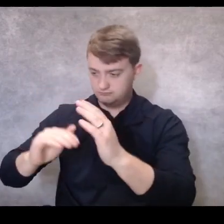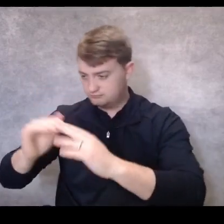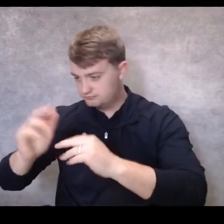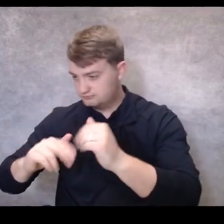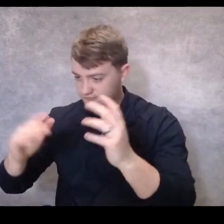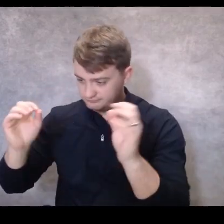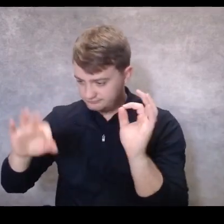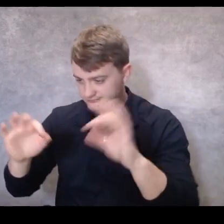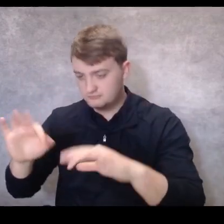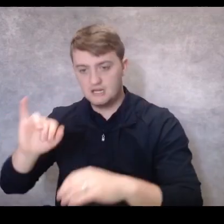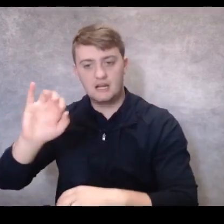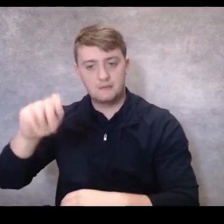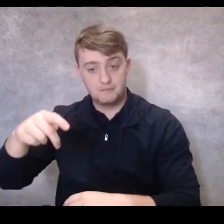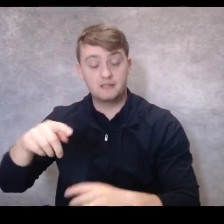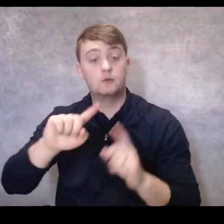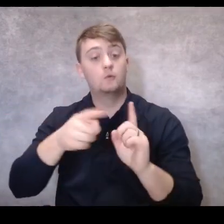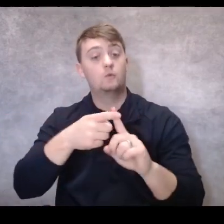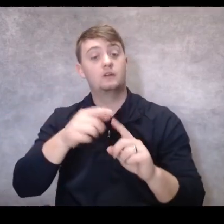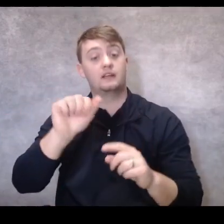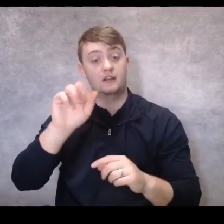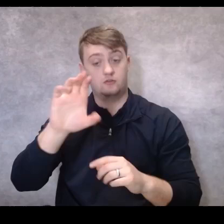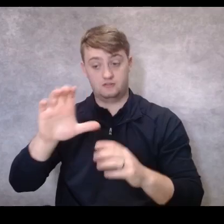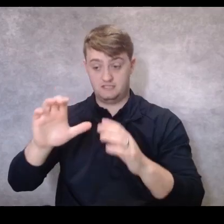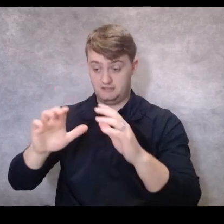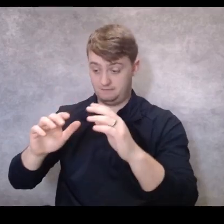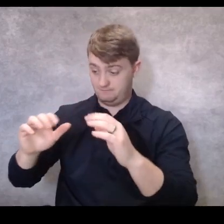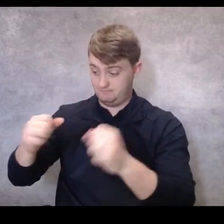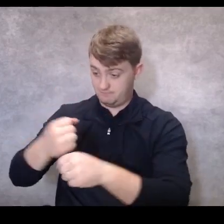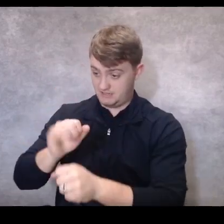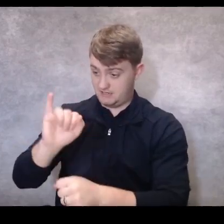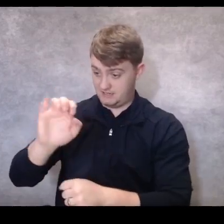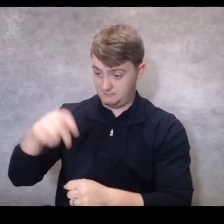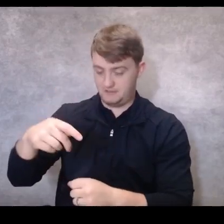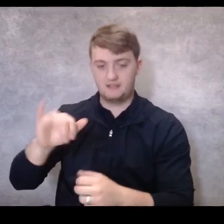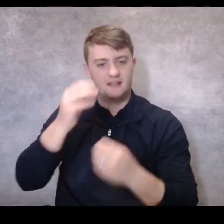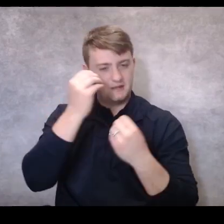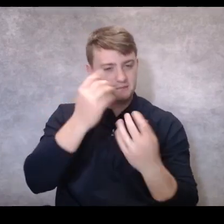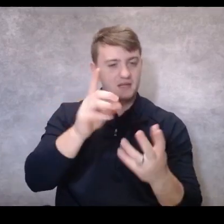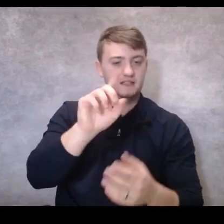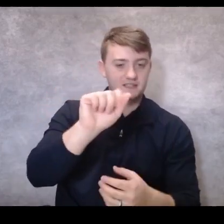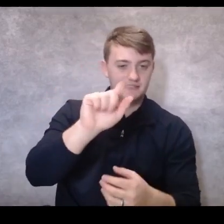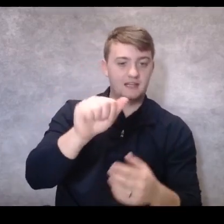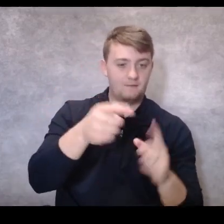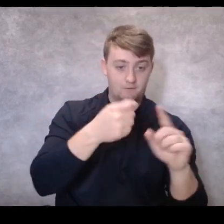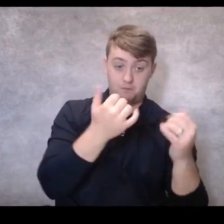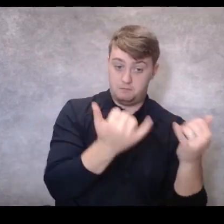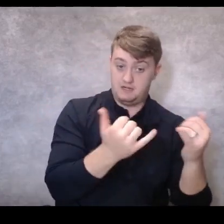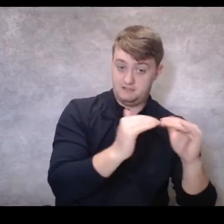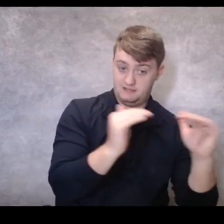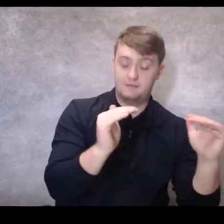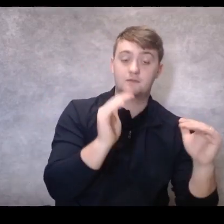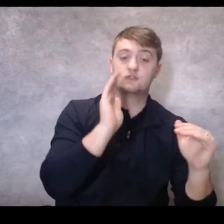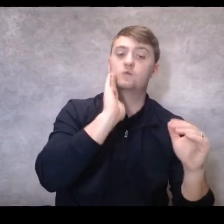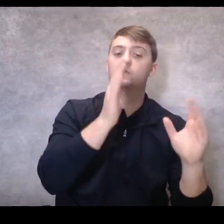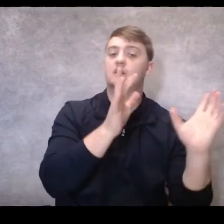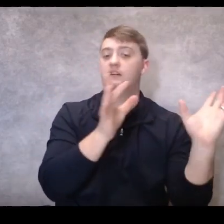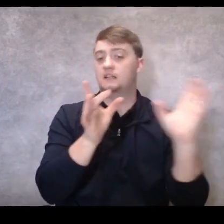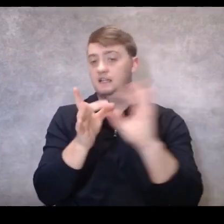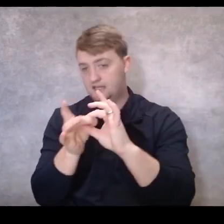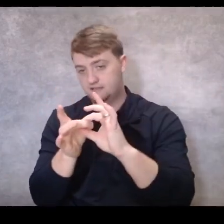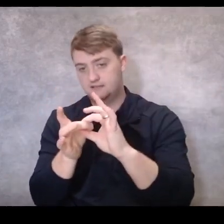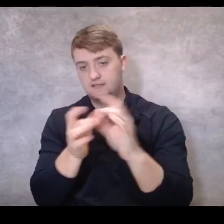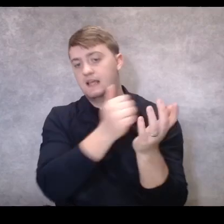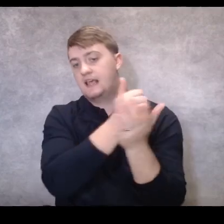the IEP. As the ARC builds that IEP, the information and data provided in the present levels are going